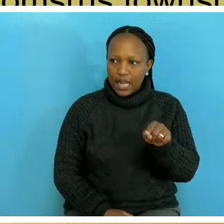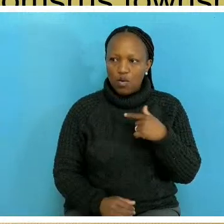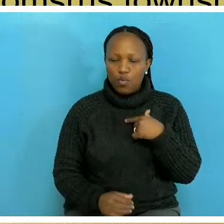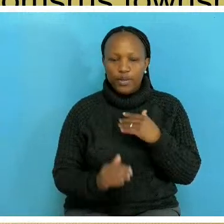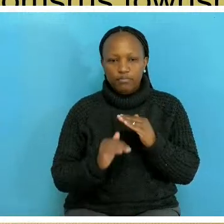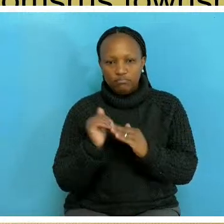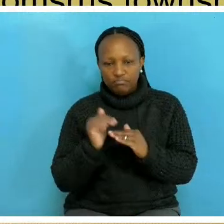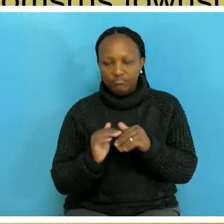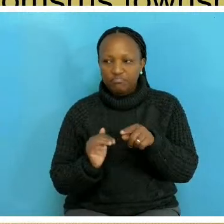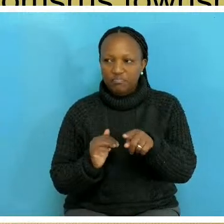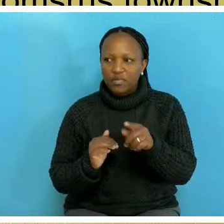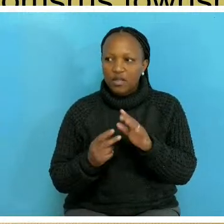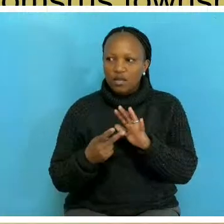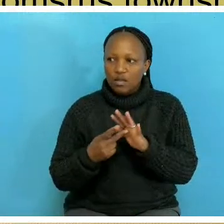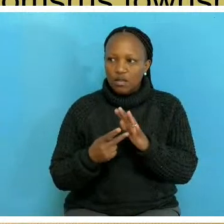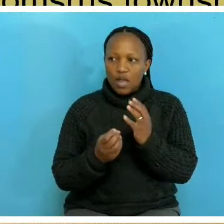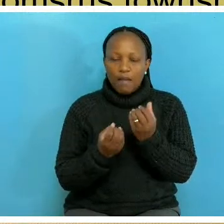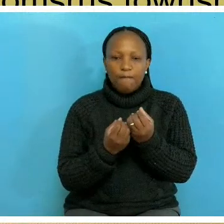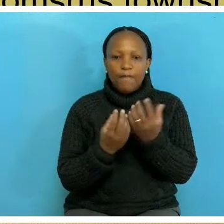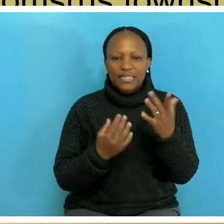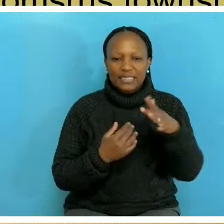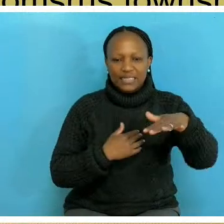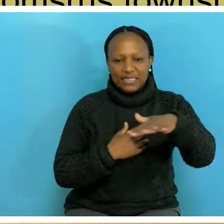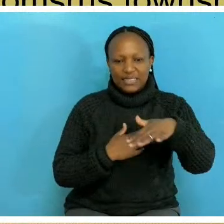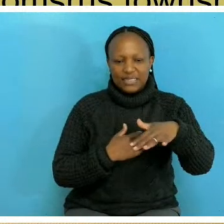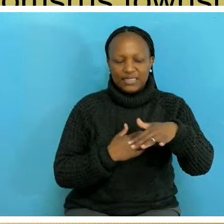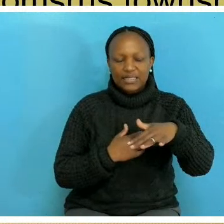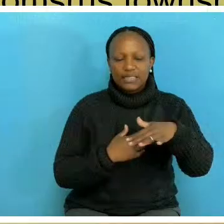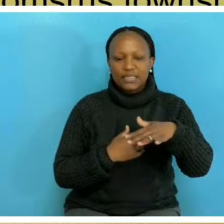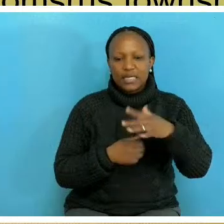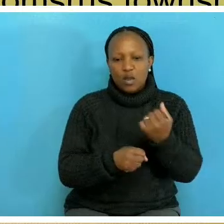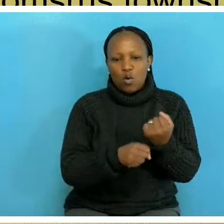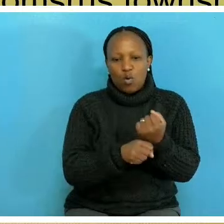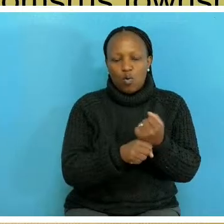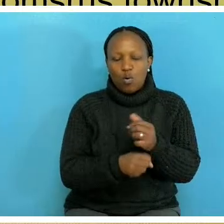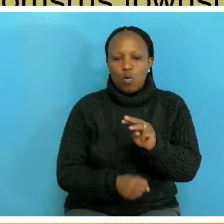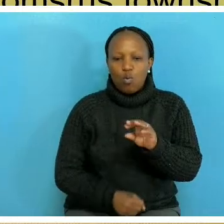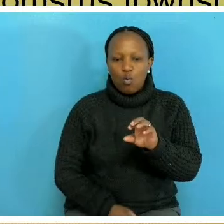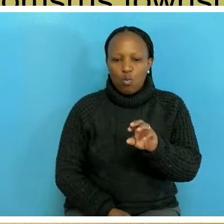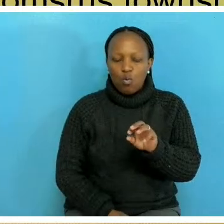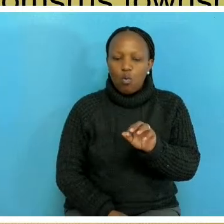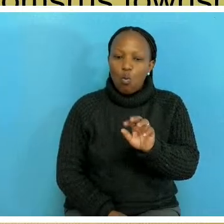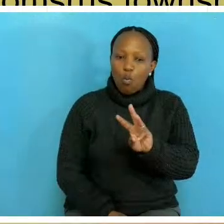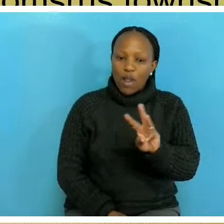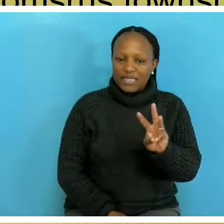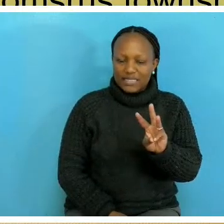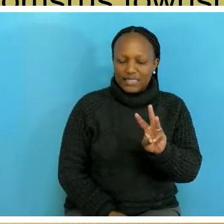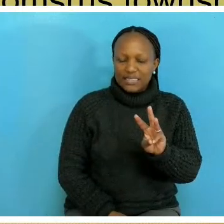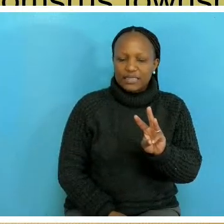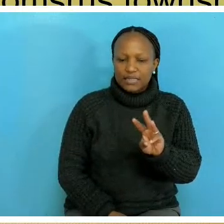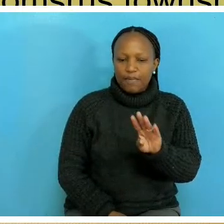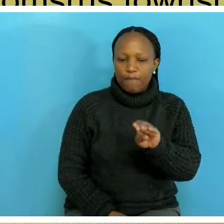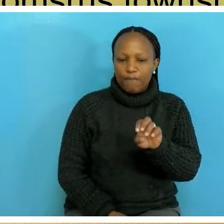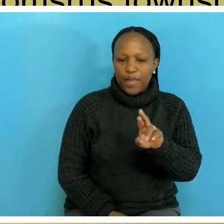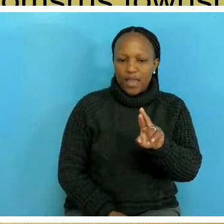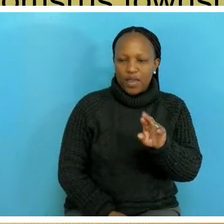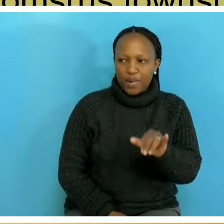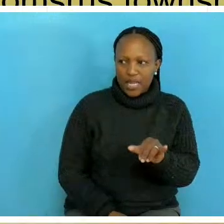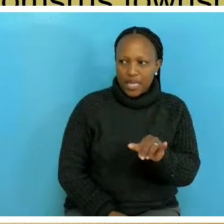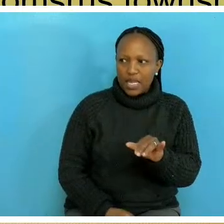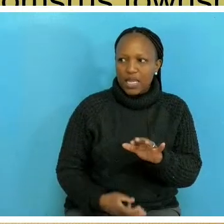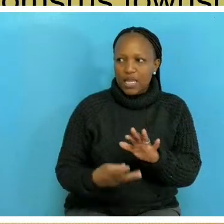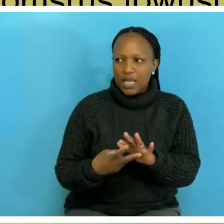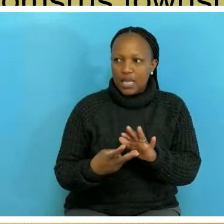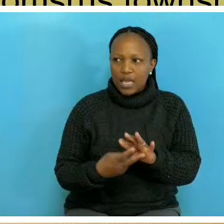construction multi-purpose at Westbury and construction of multi-purpose at Tokomsras